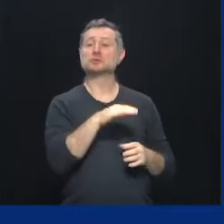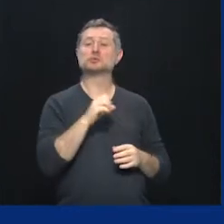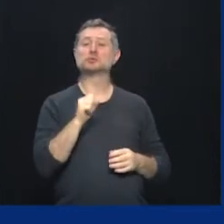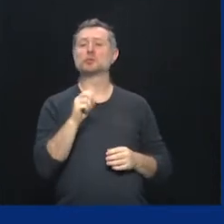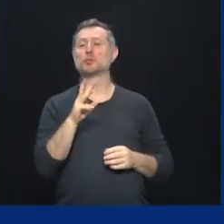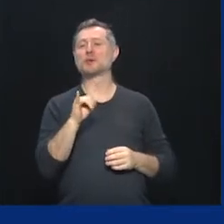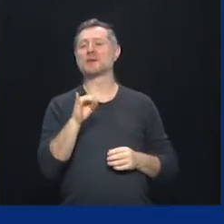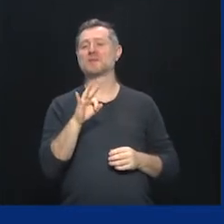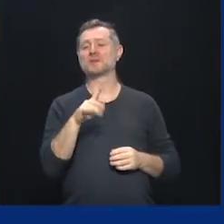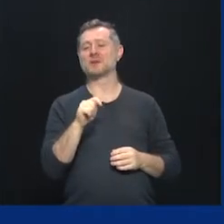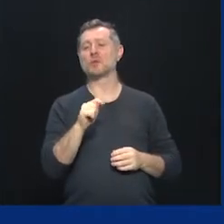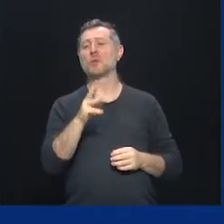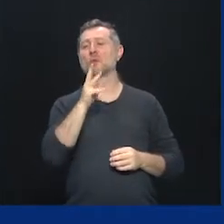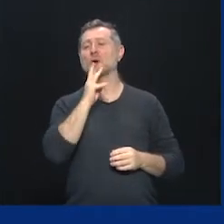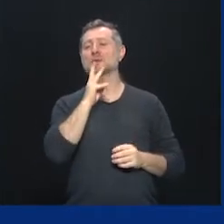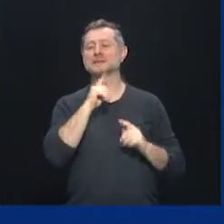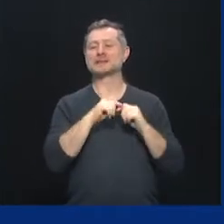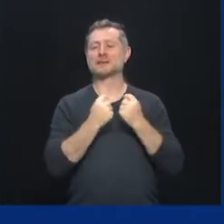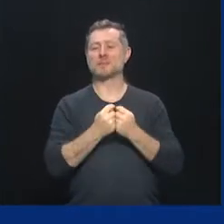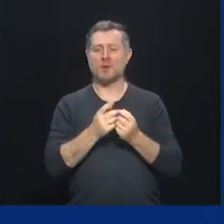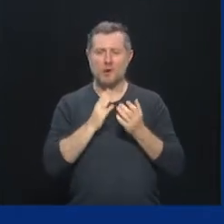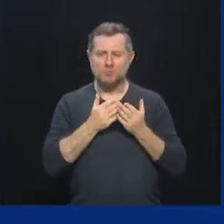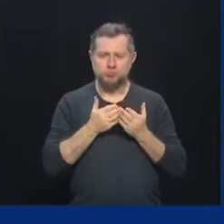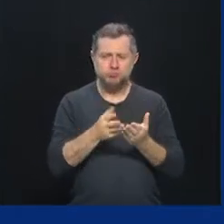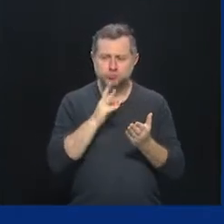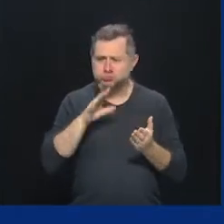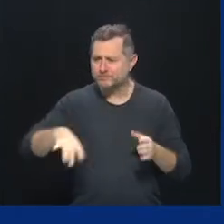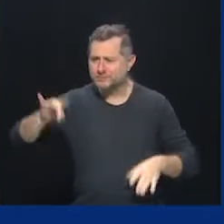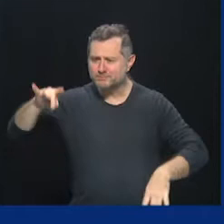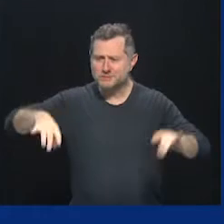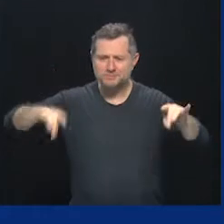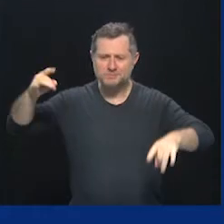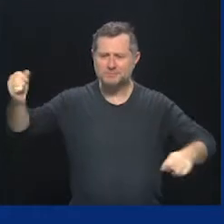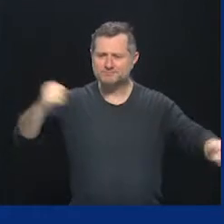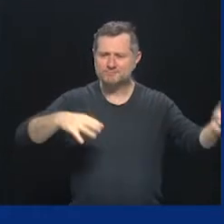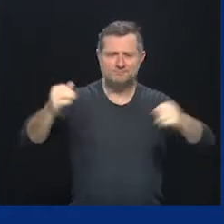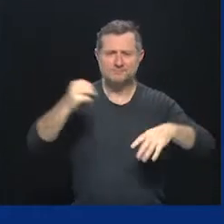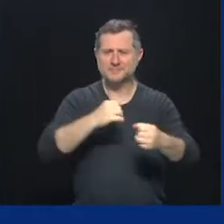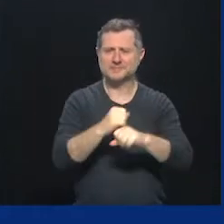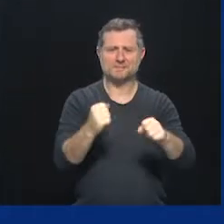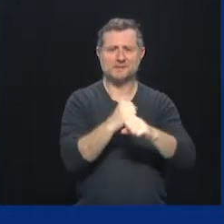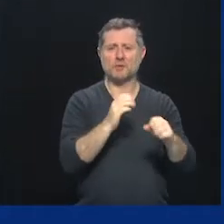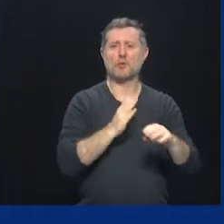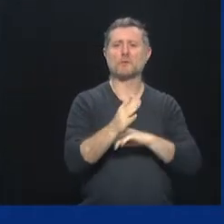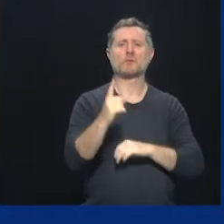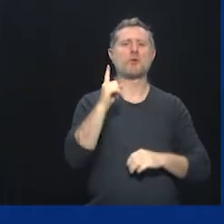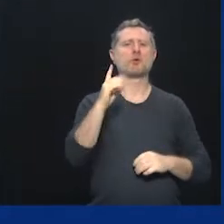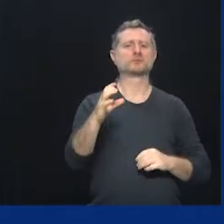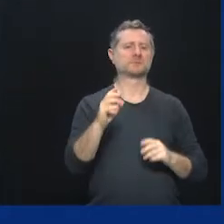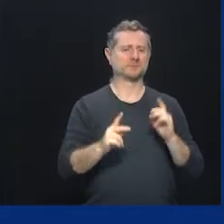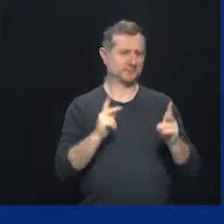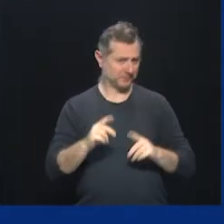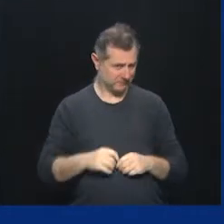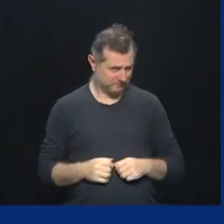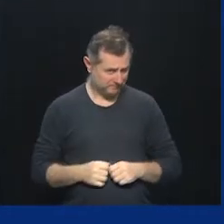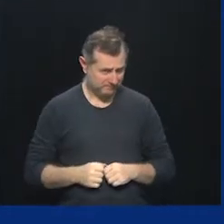on the ground, they're where they needed to be, literally rescuing over 100 people between Rockland County and Westchester the previous